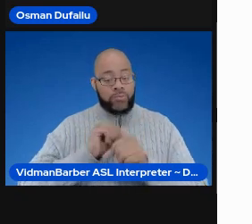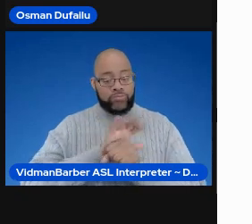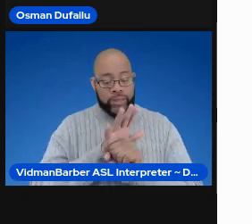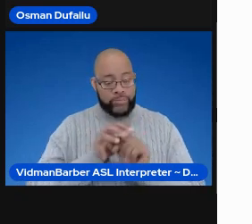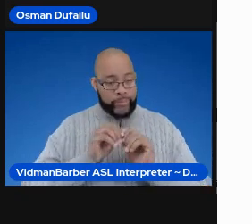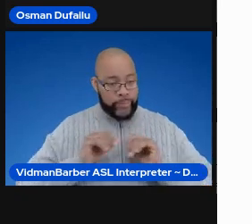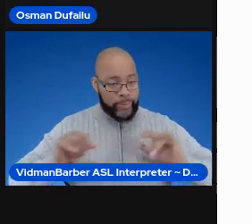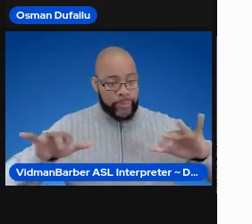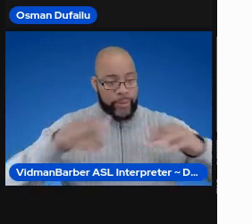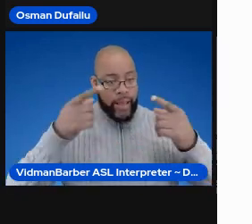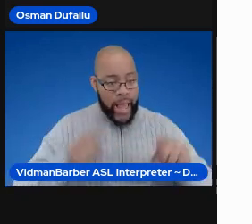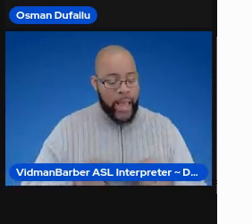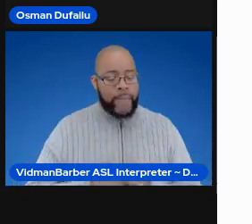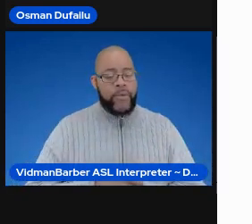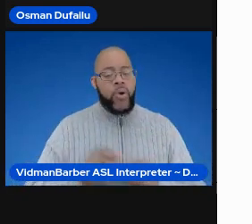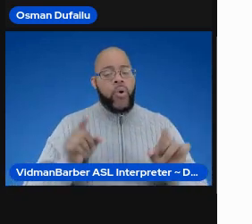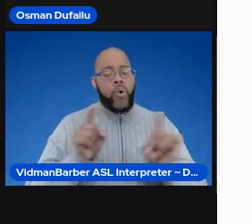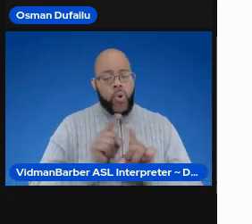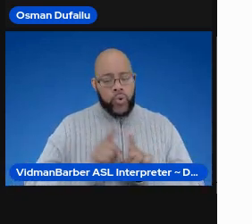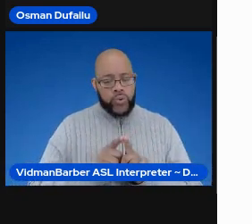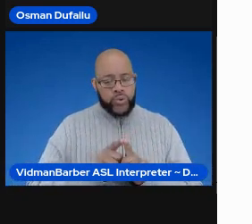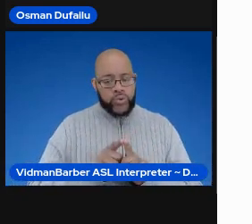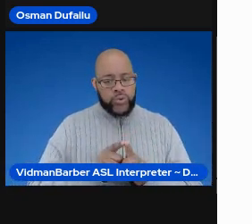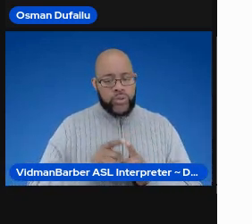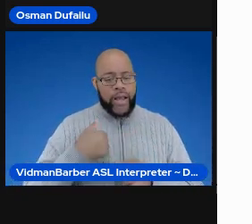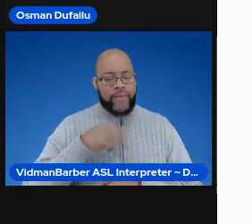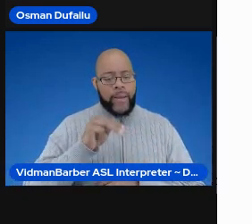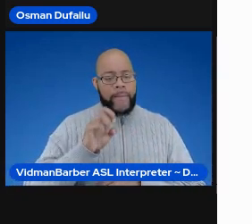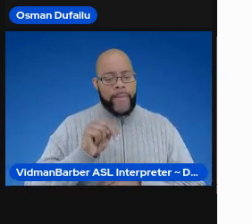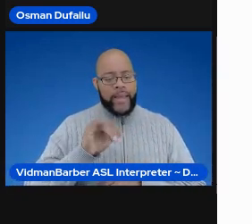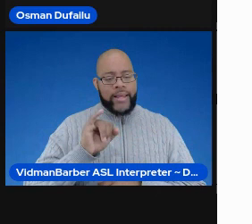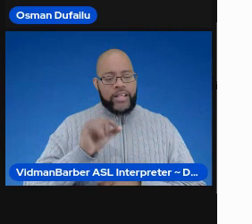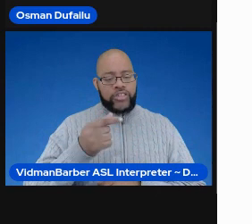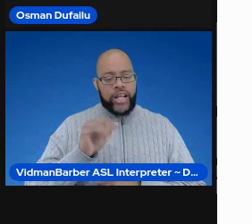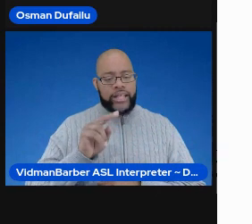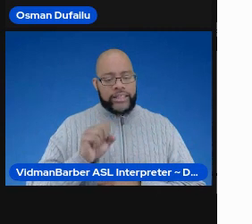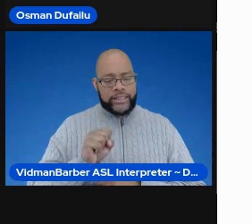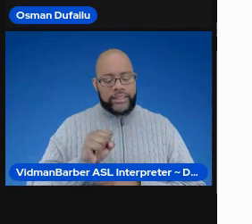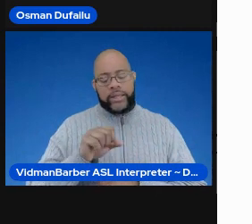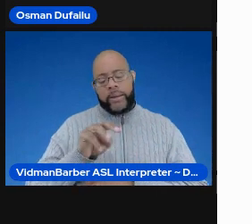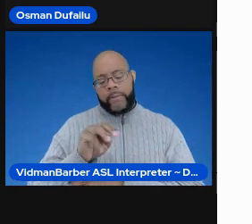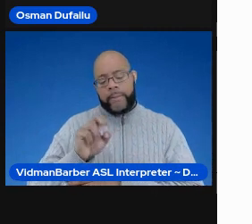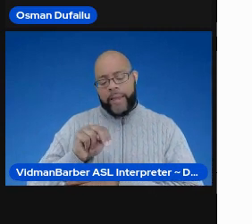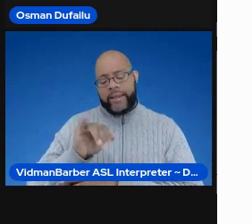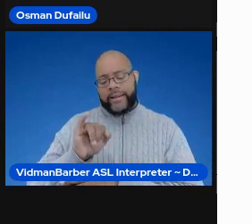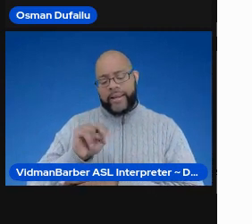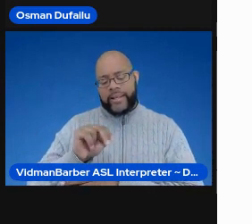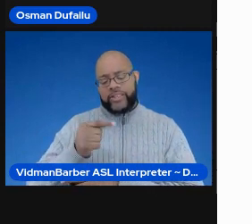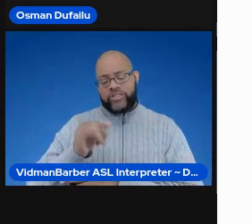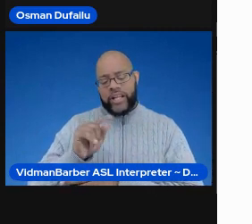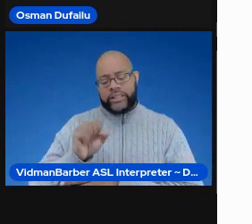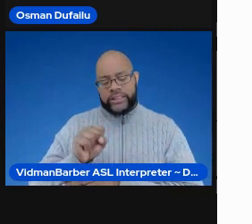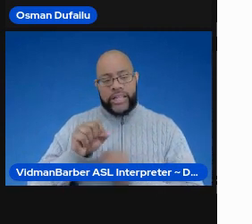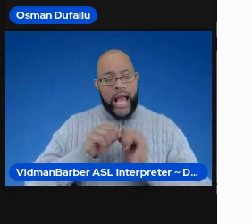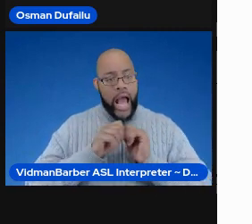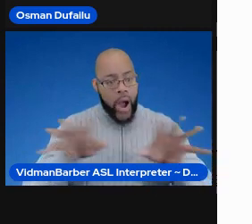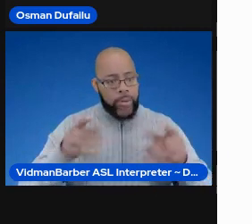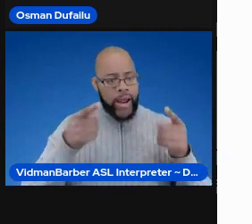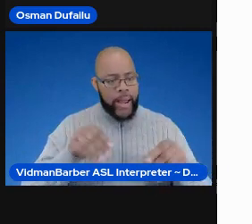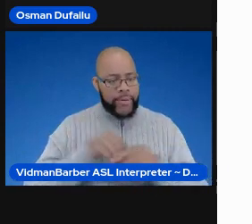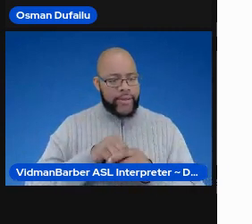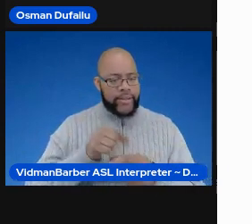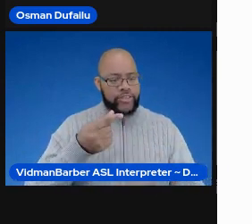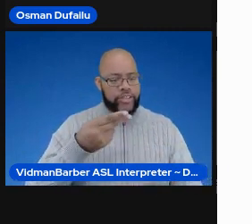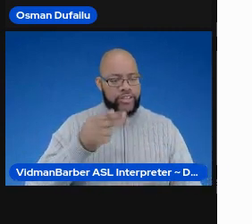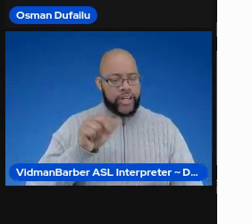occurring, there was also a meningitis outbreak in Upper West region of Ghana, which I wrote on, and